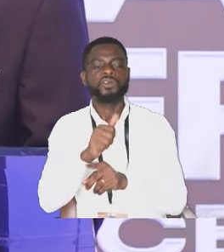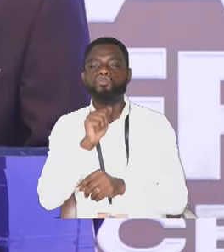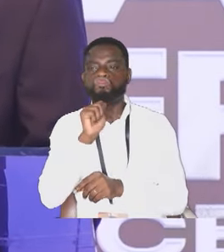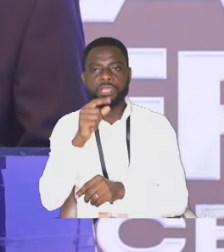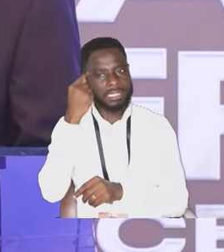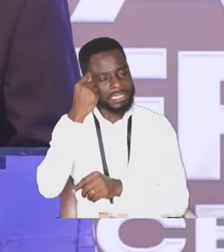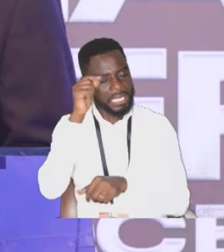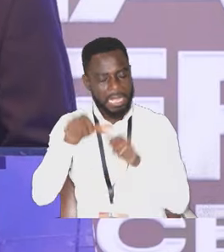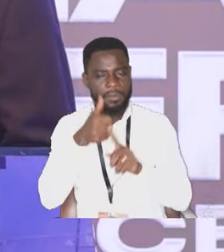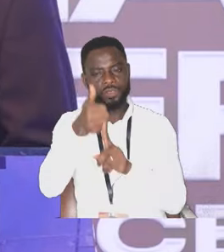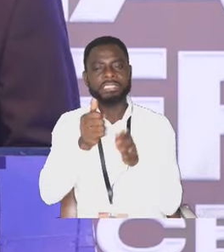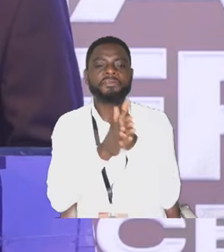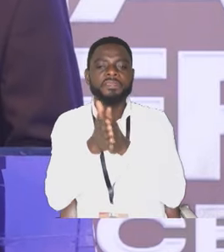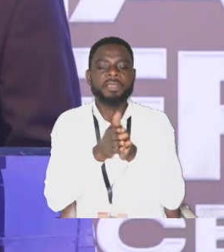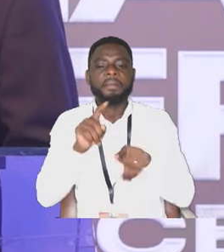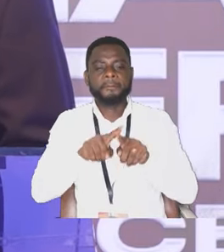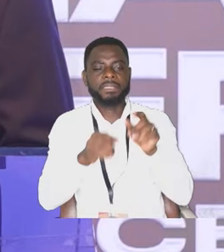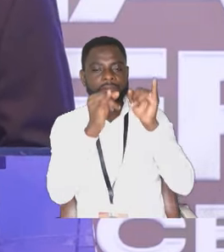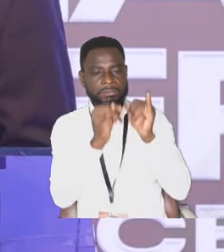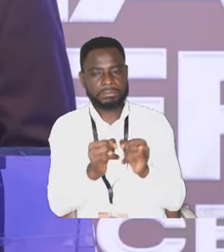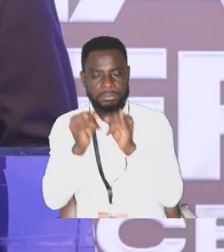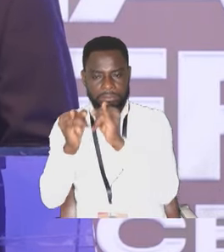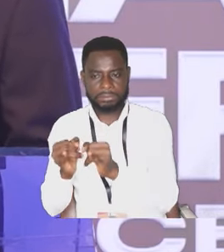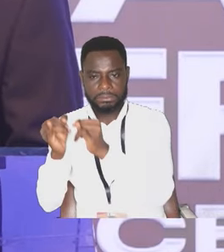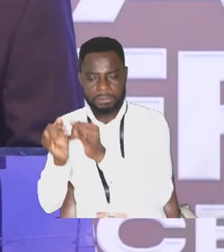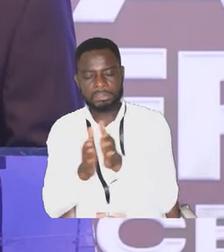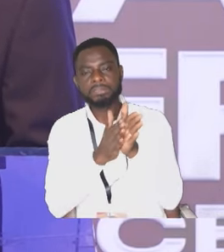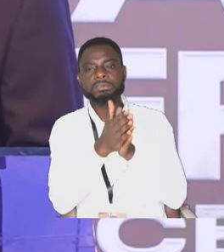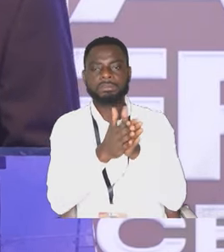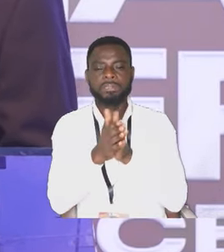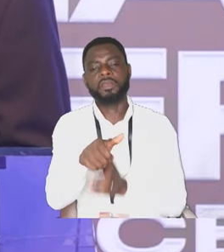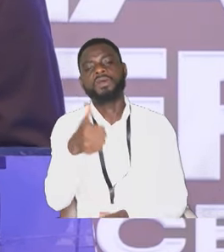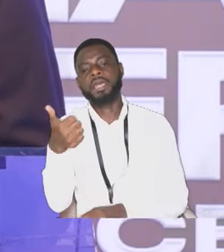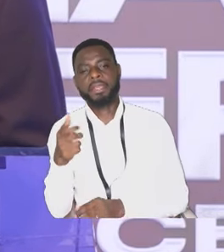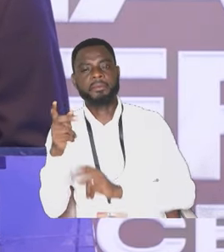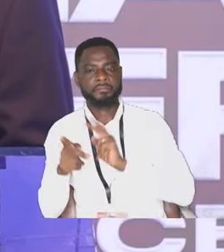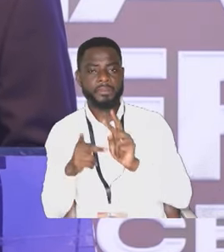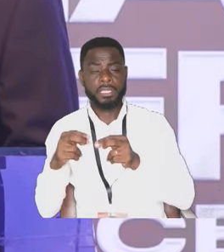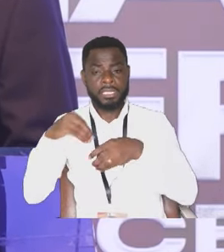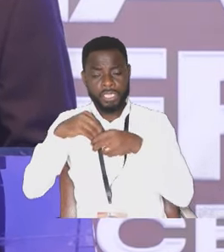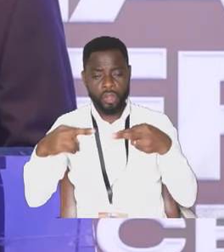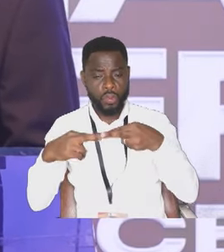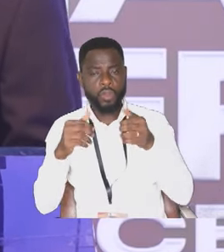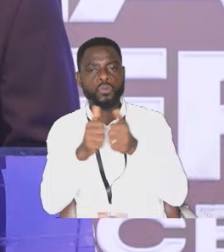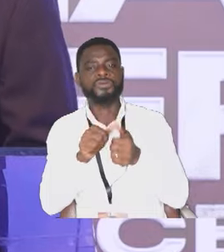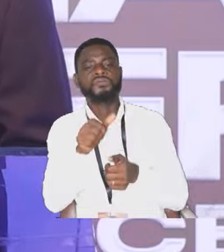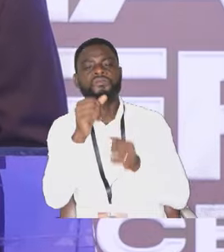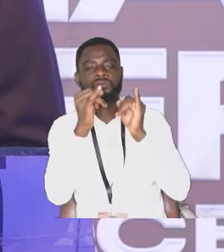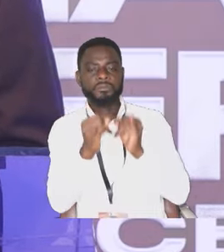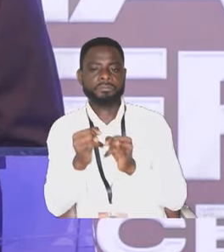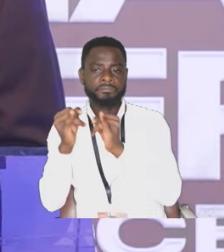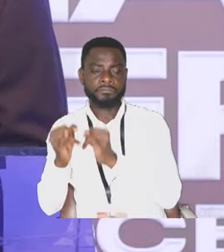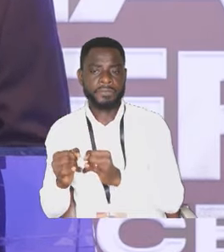interests, but each of you to the interests of the others. In your relationships with one another, have the